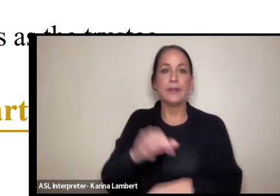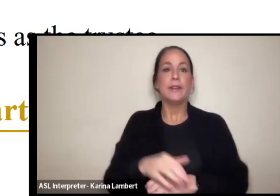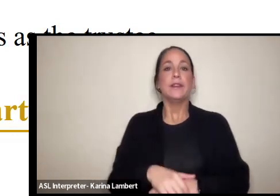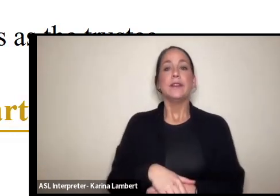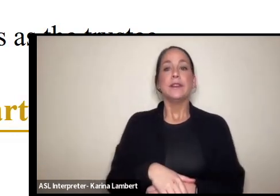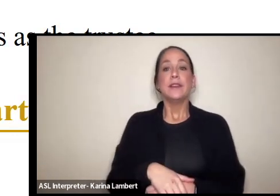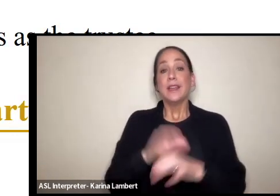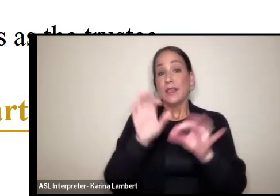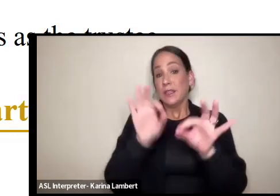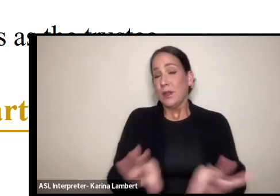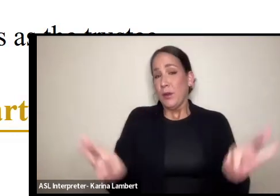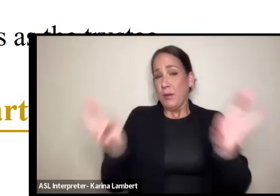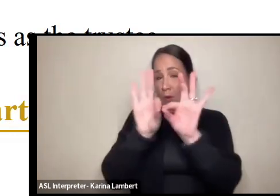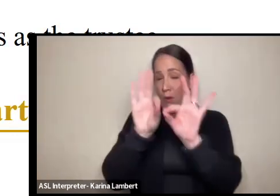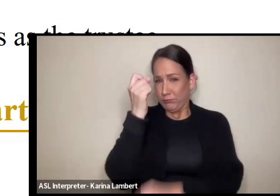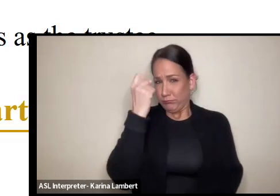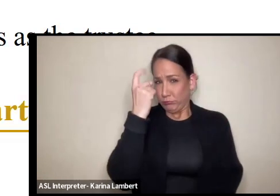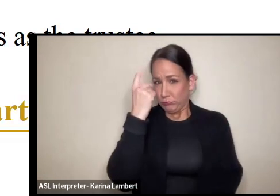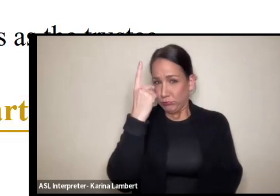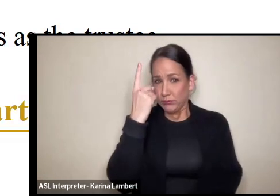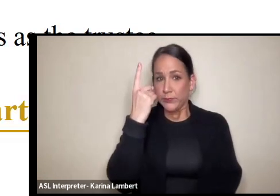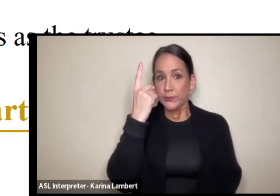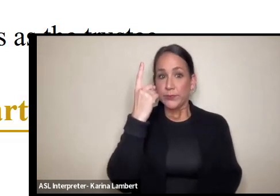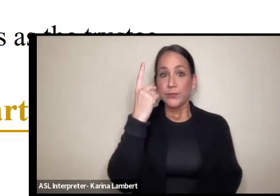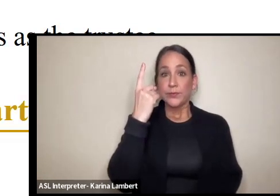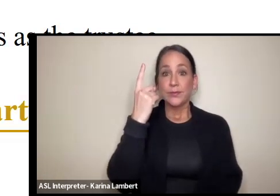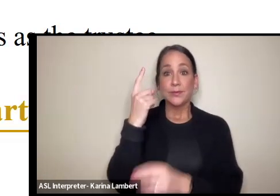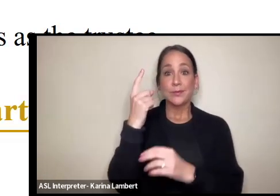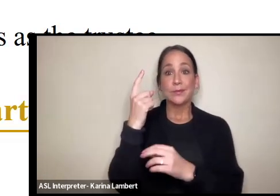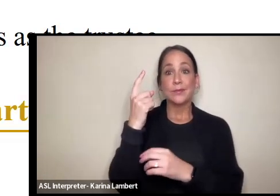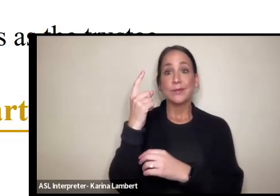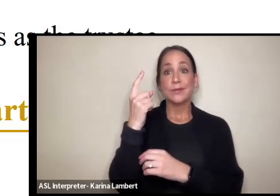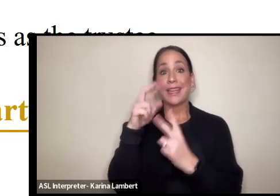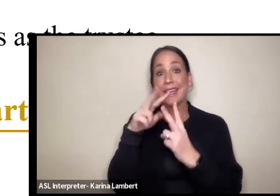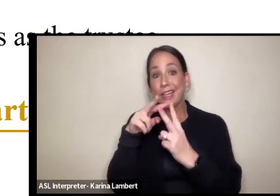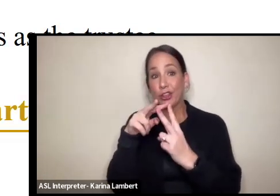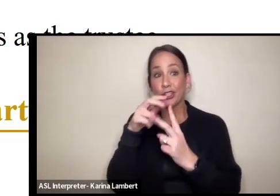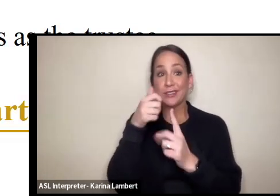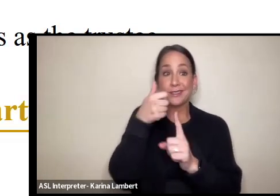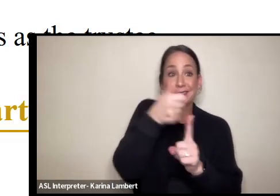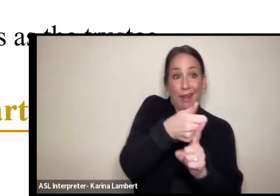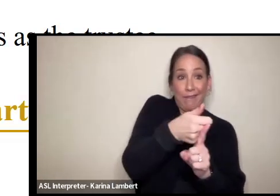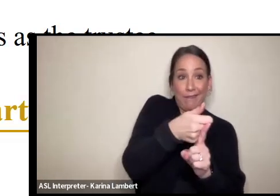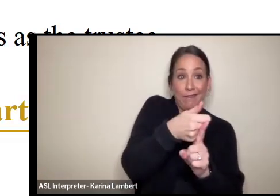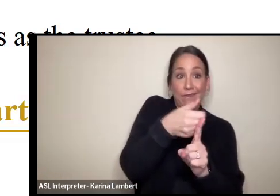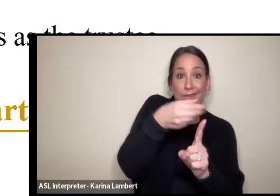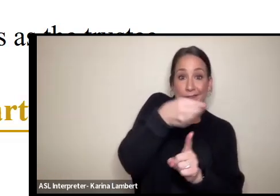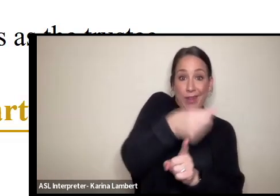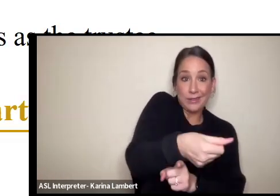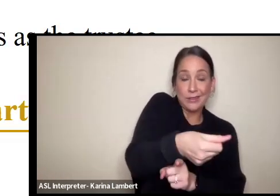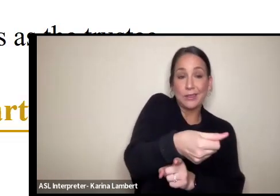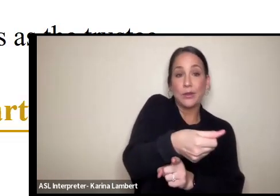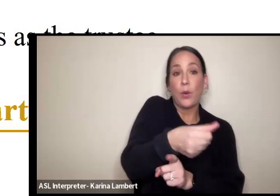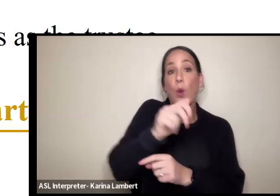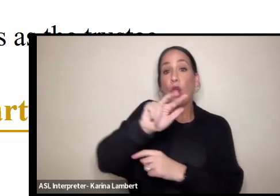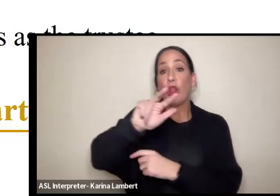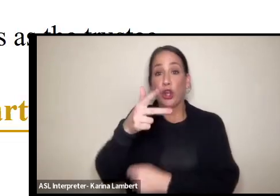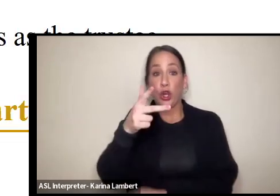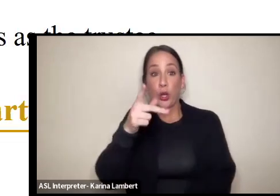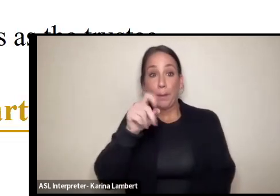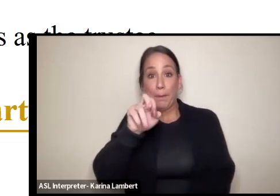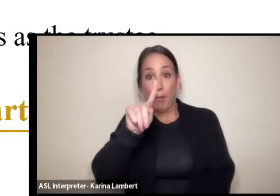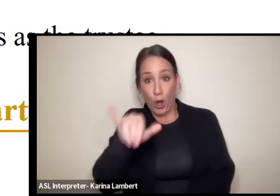understand also that either a self-funded or the third party can